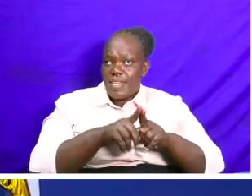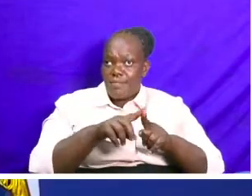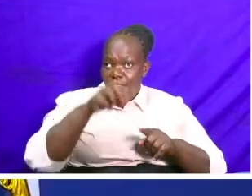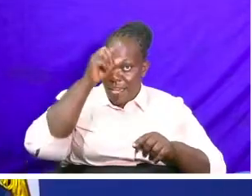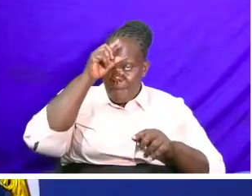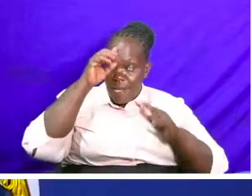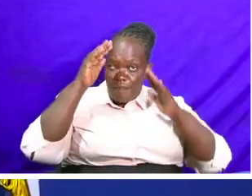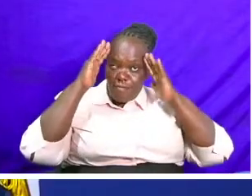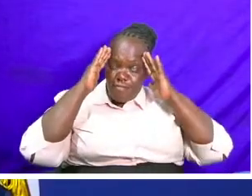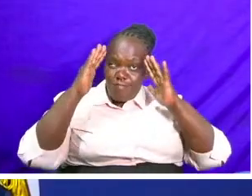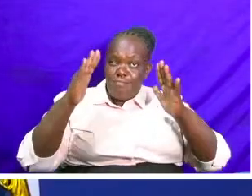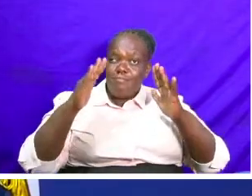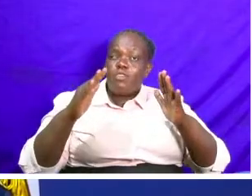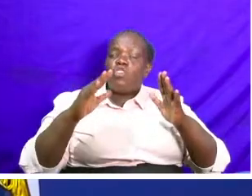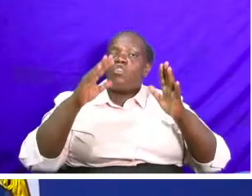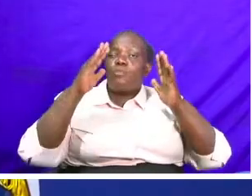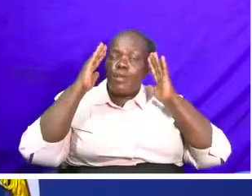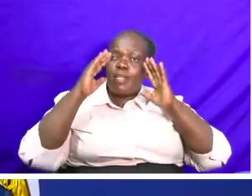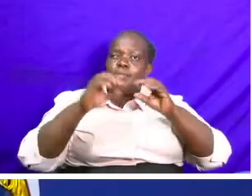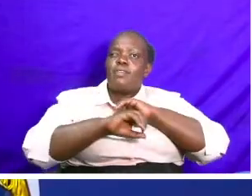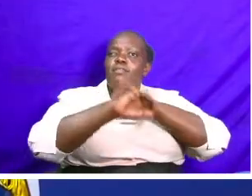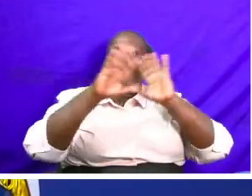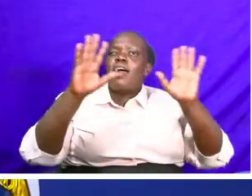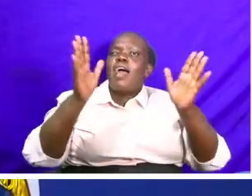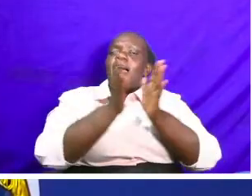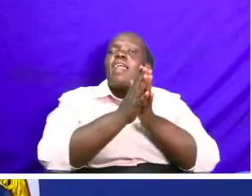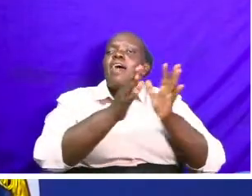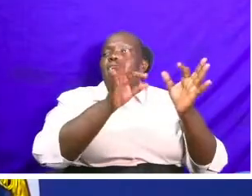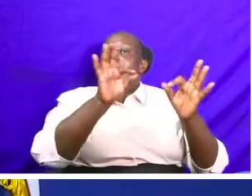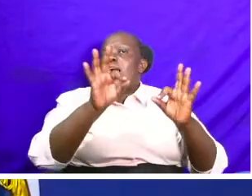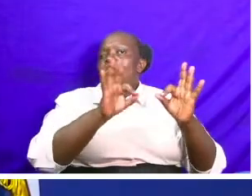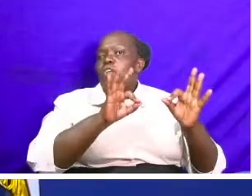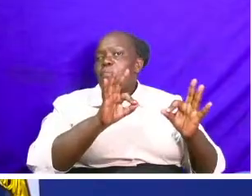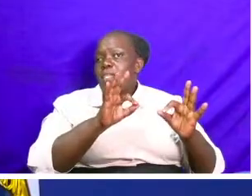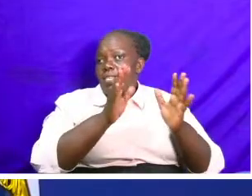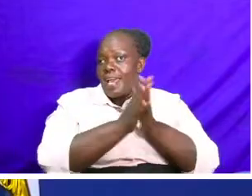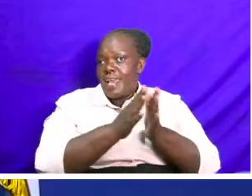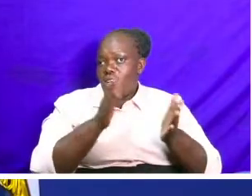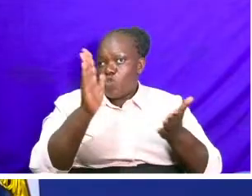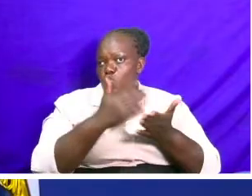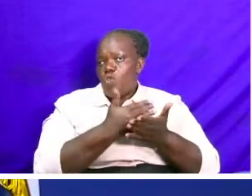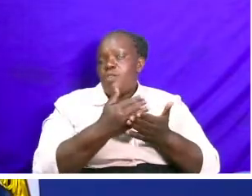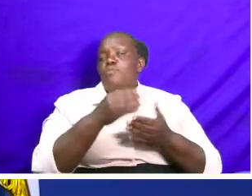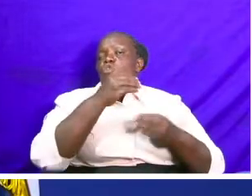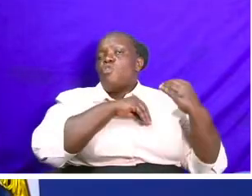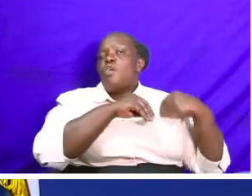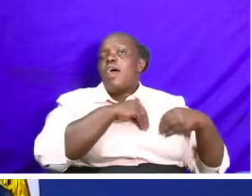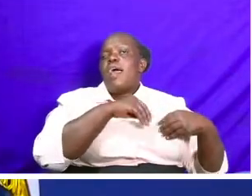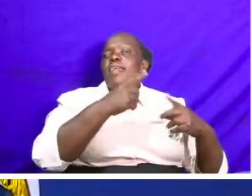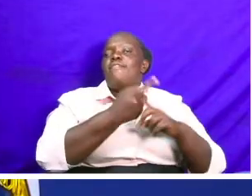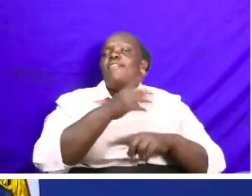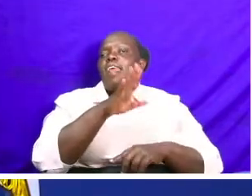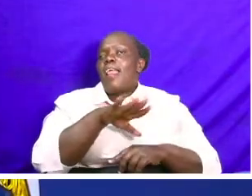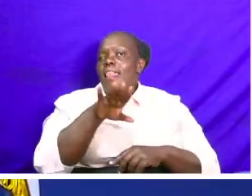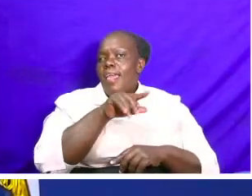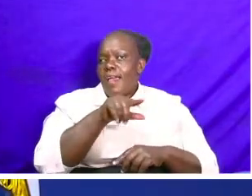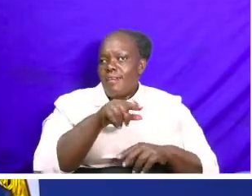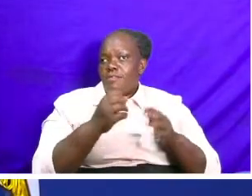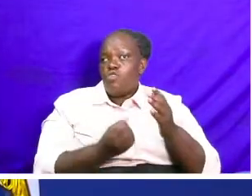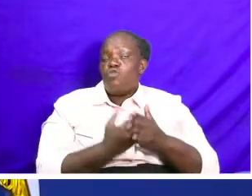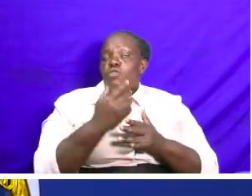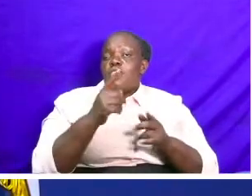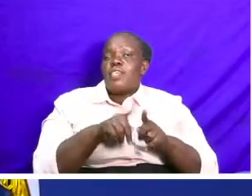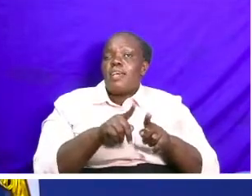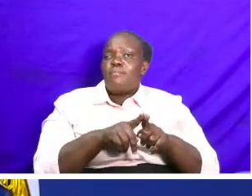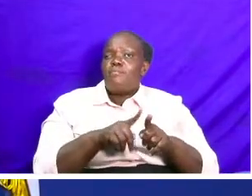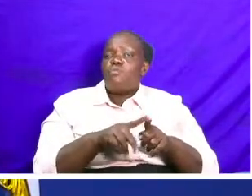its unwavering commitment to transparency, accountability, and the eradication of corruption across all sectors. This growing